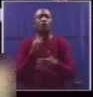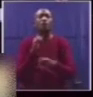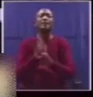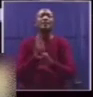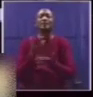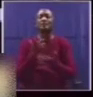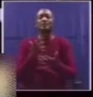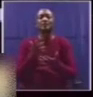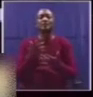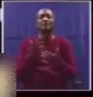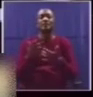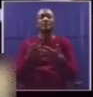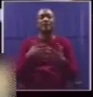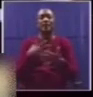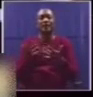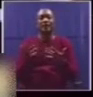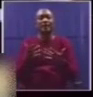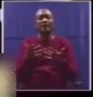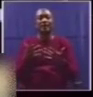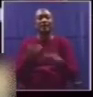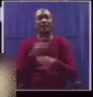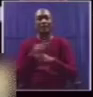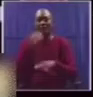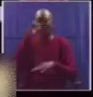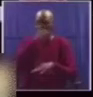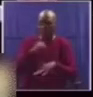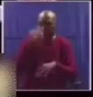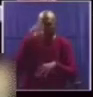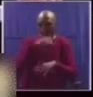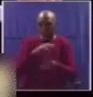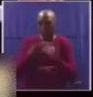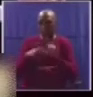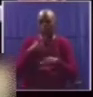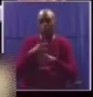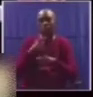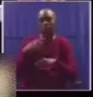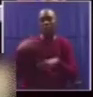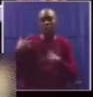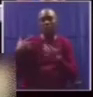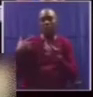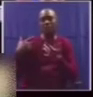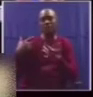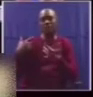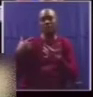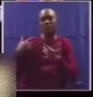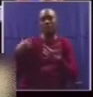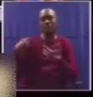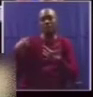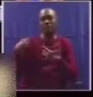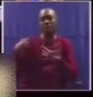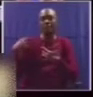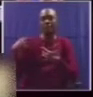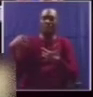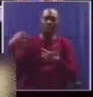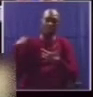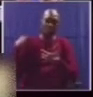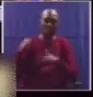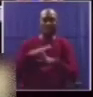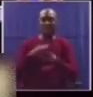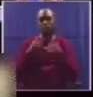any aspersions upon the minister's good name,